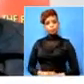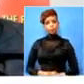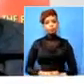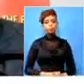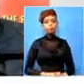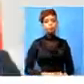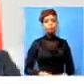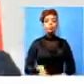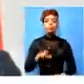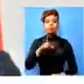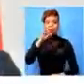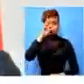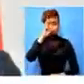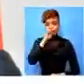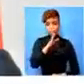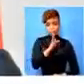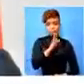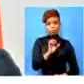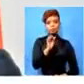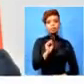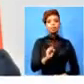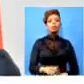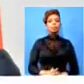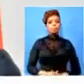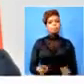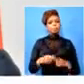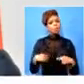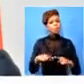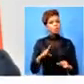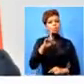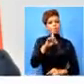we were the first to come out to say that there